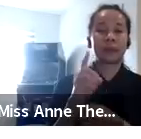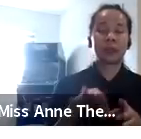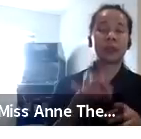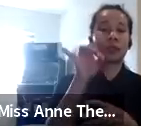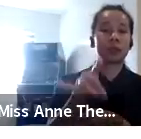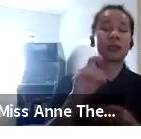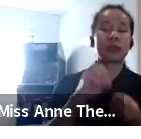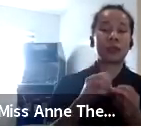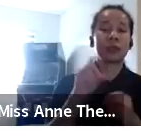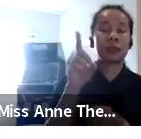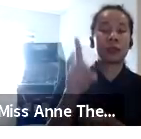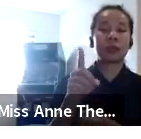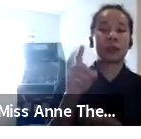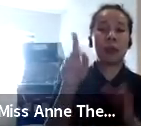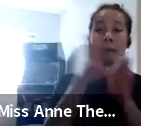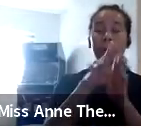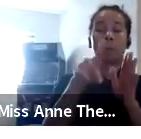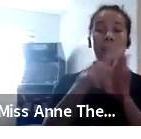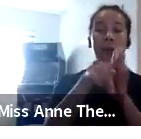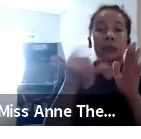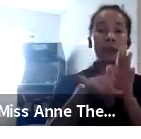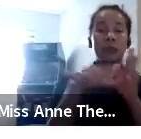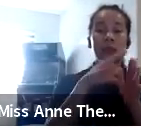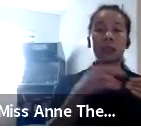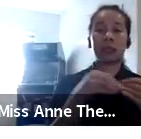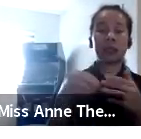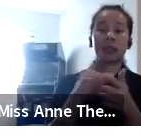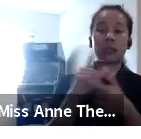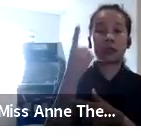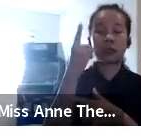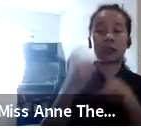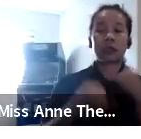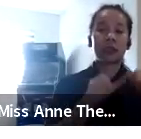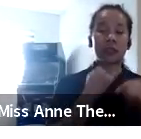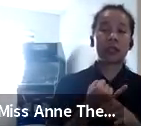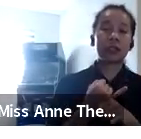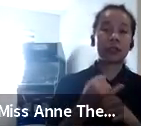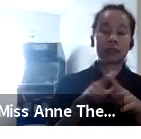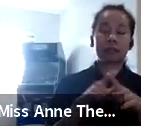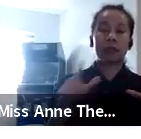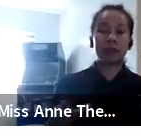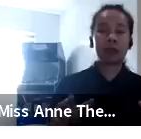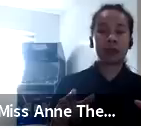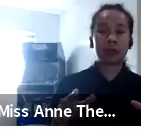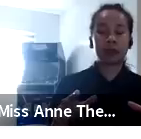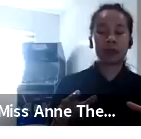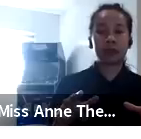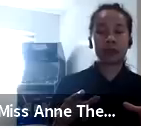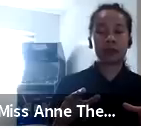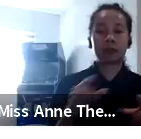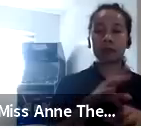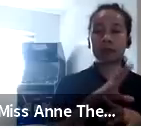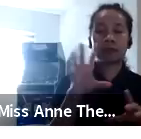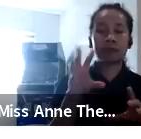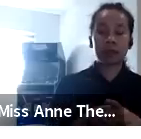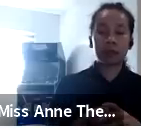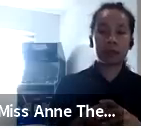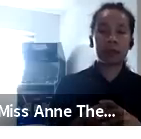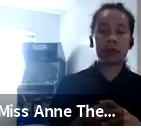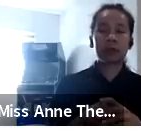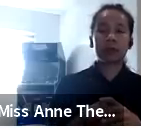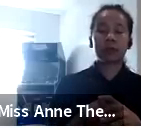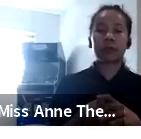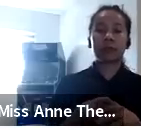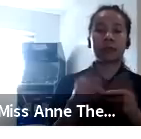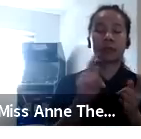involves policies and guidelines for national and international level that concerns or involve transnational education and